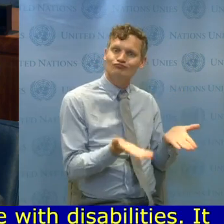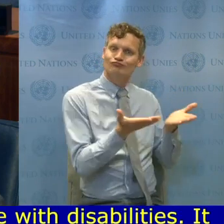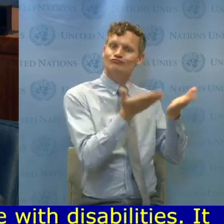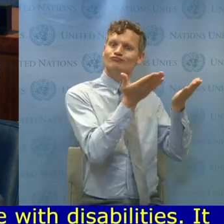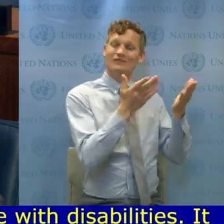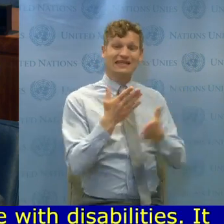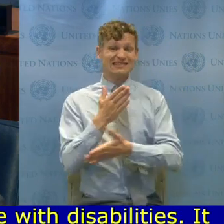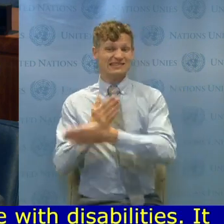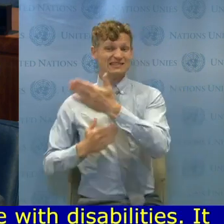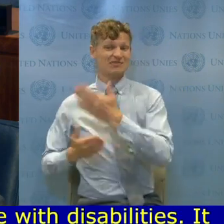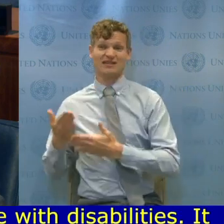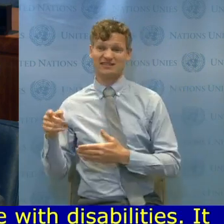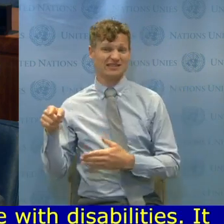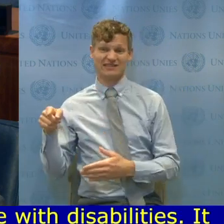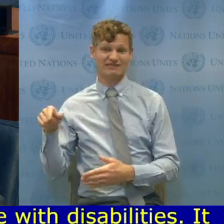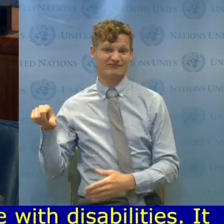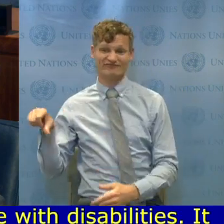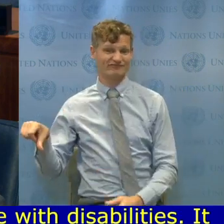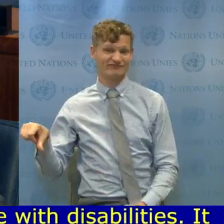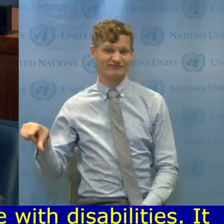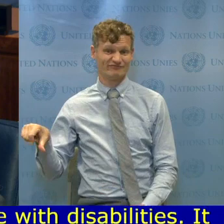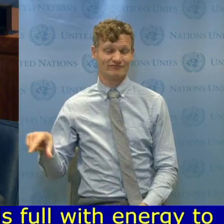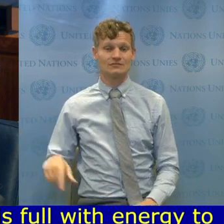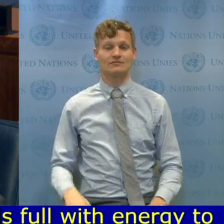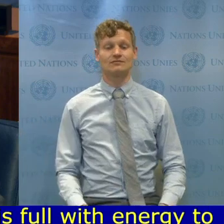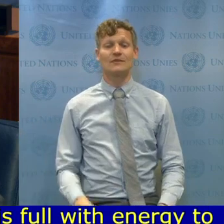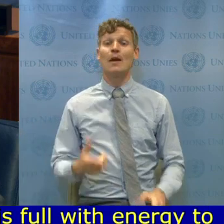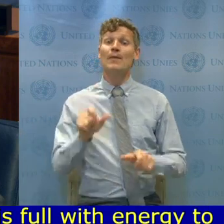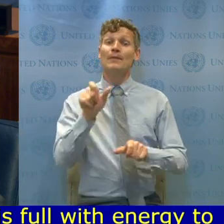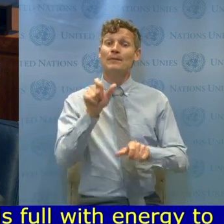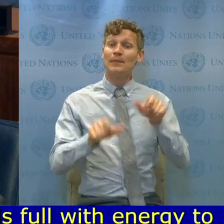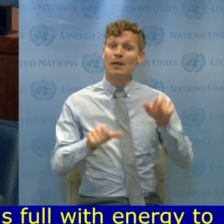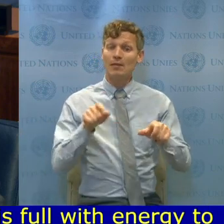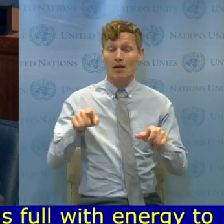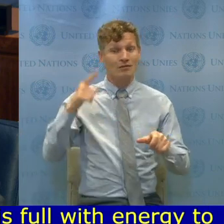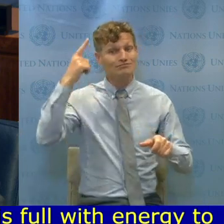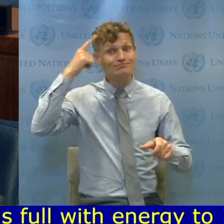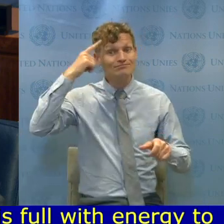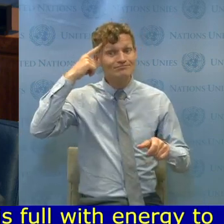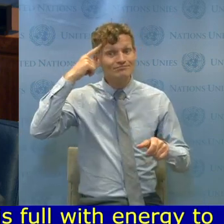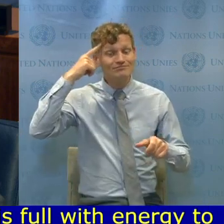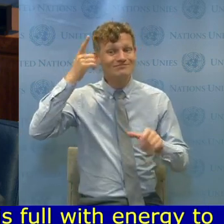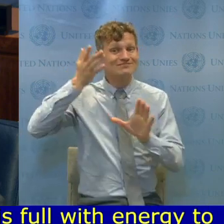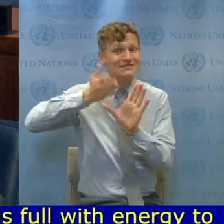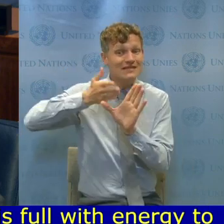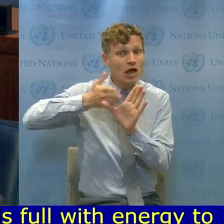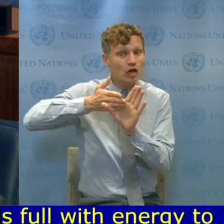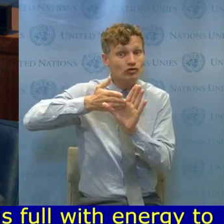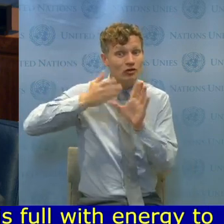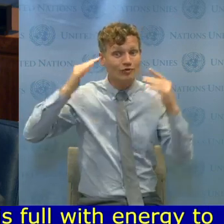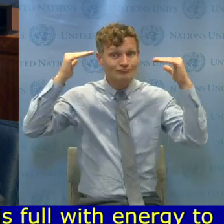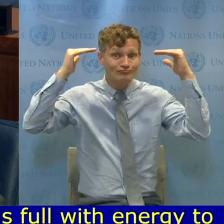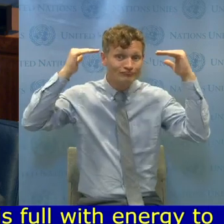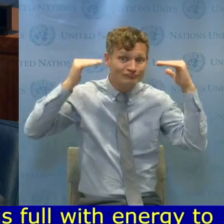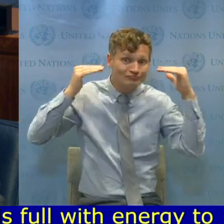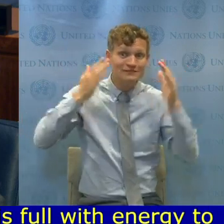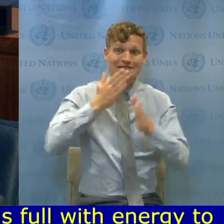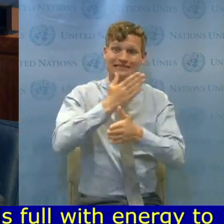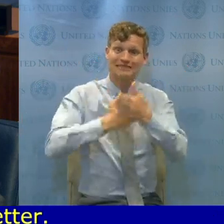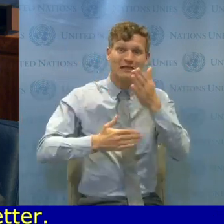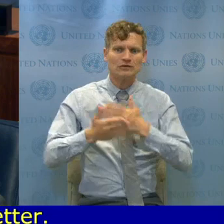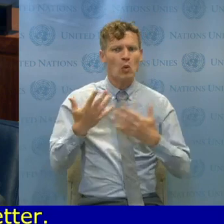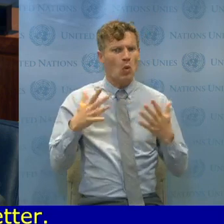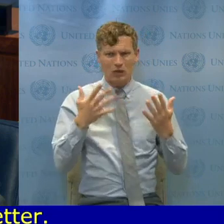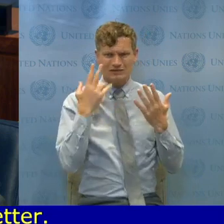Persons with psychological disability are usually exposed to violence, to